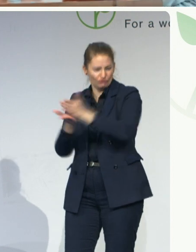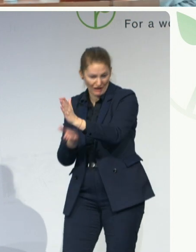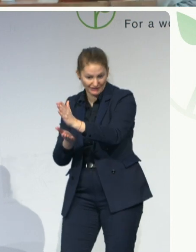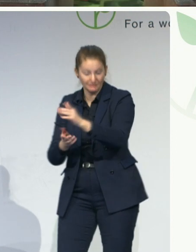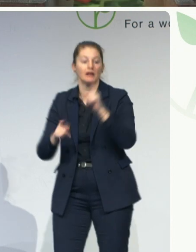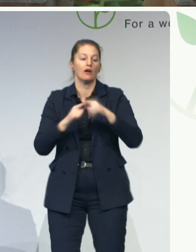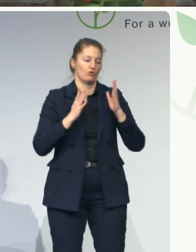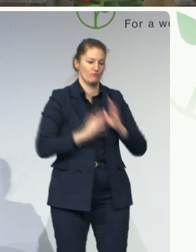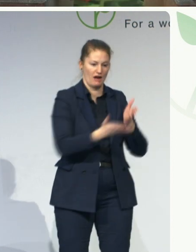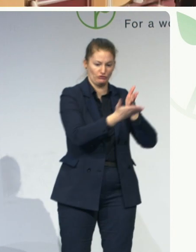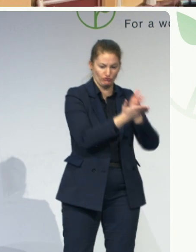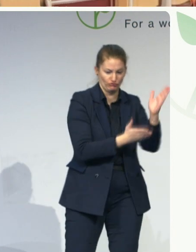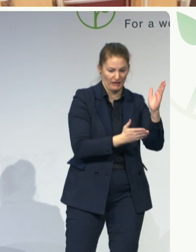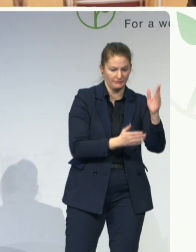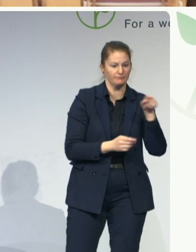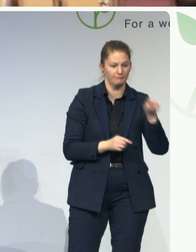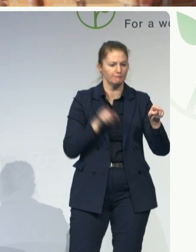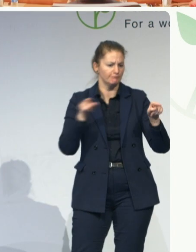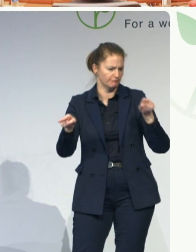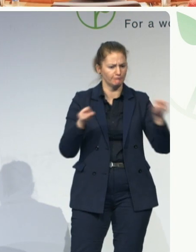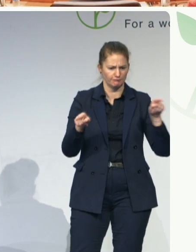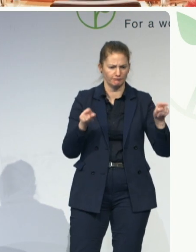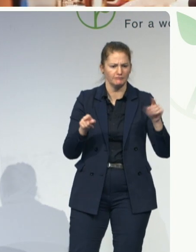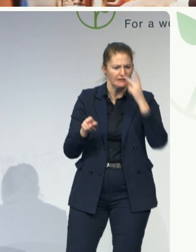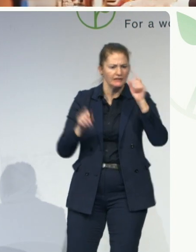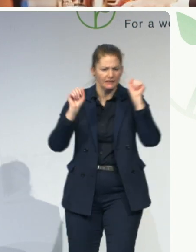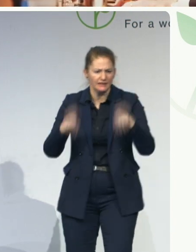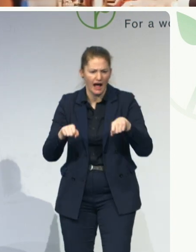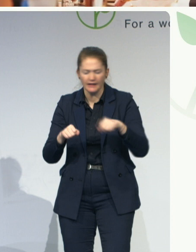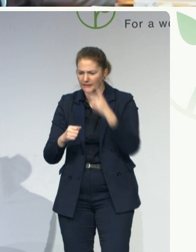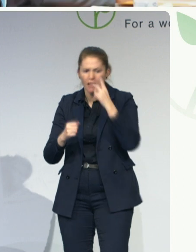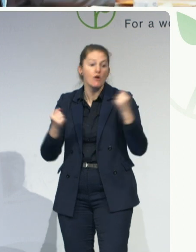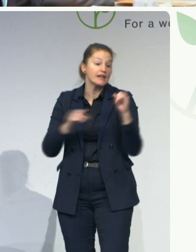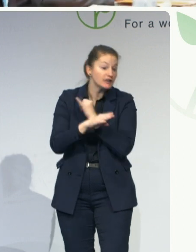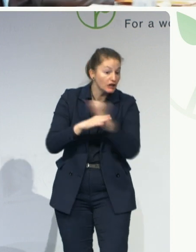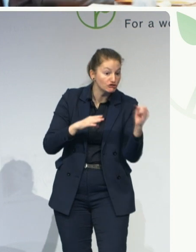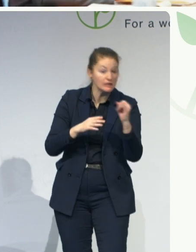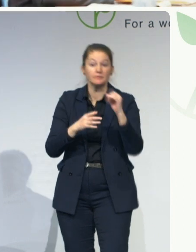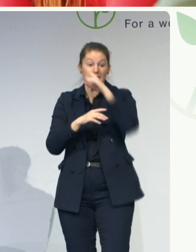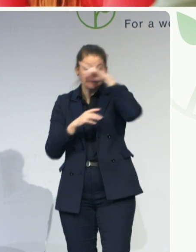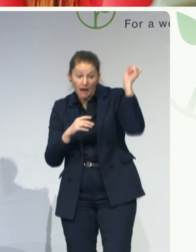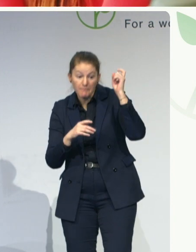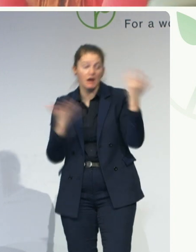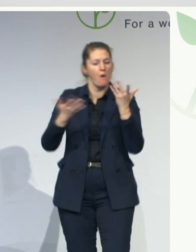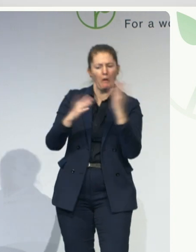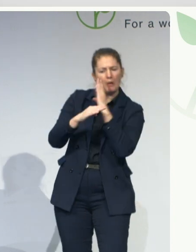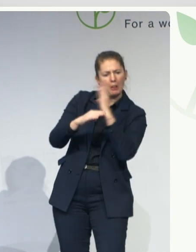work as interns during the summer or full-time for a semester at disability law-related offices.